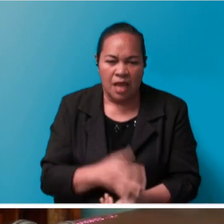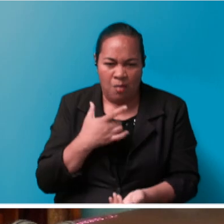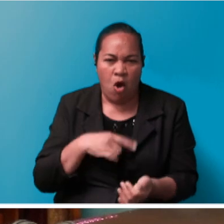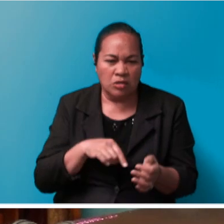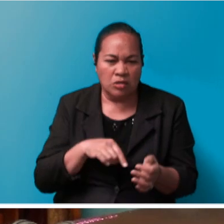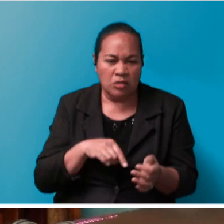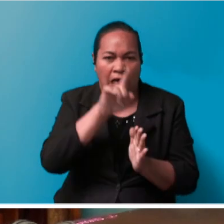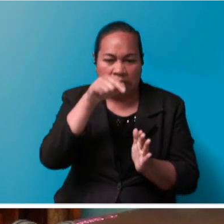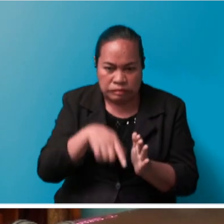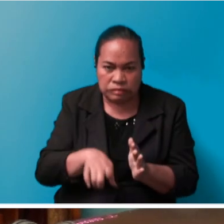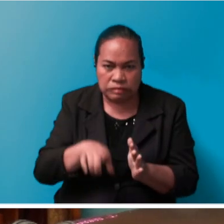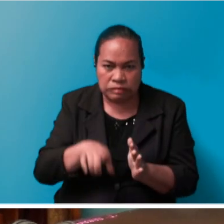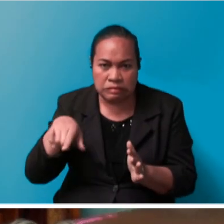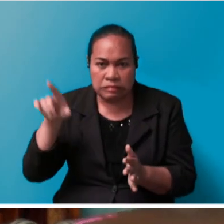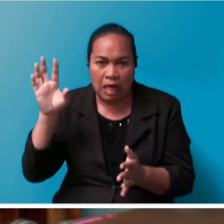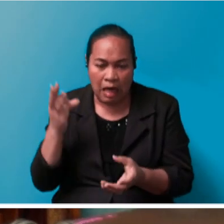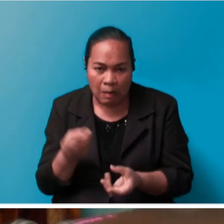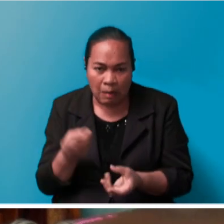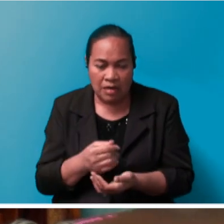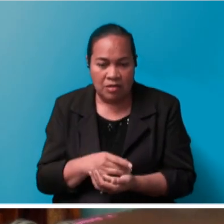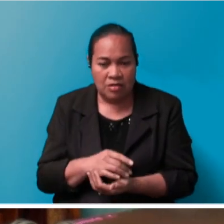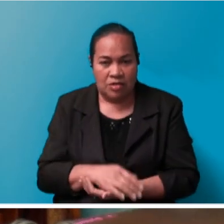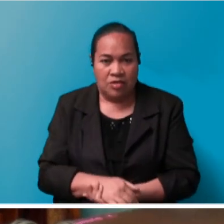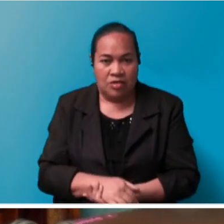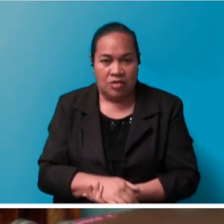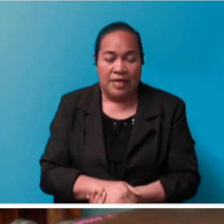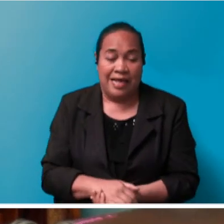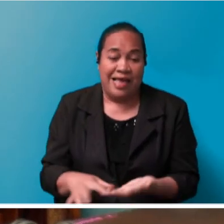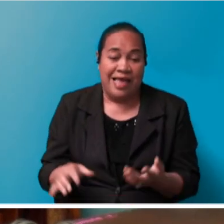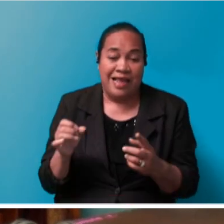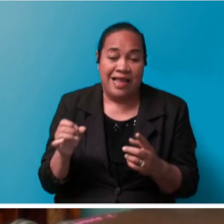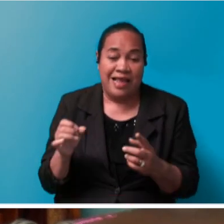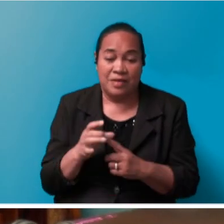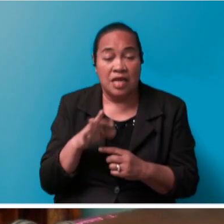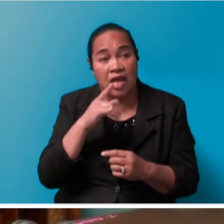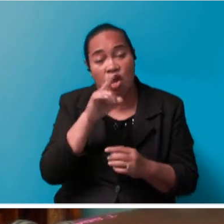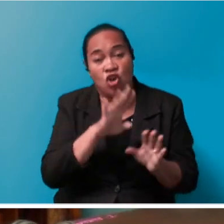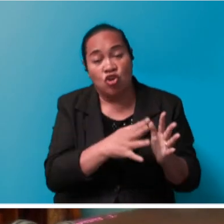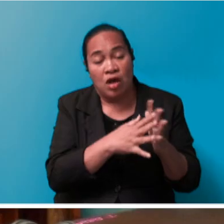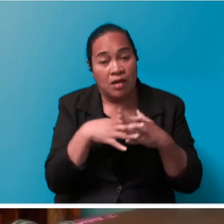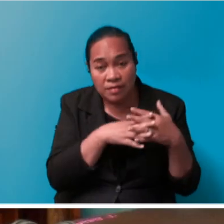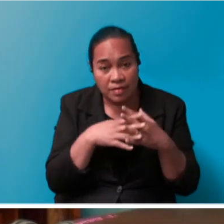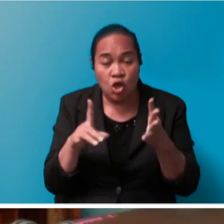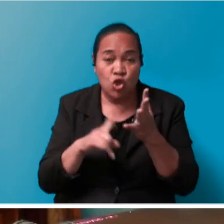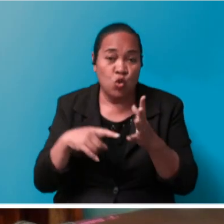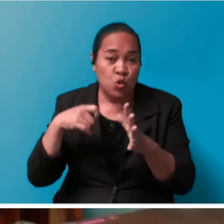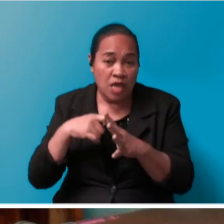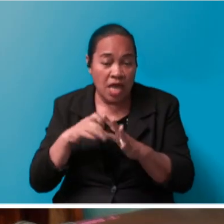those countries also ease, particularly in US, Australia, UK, and New